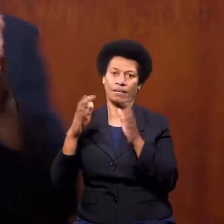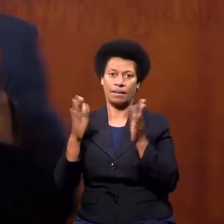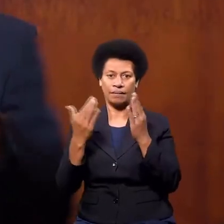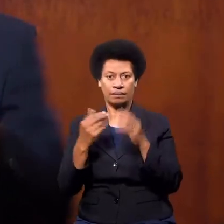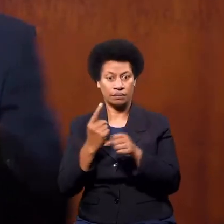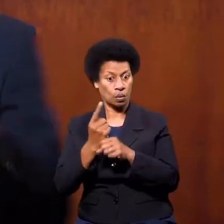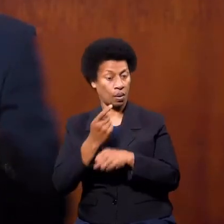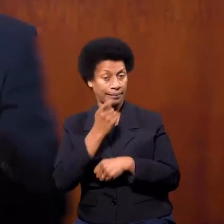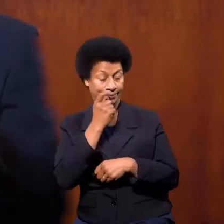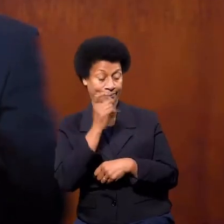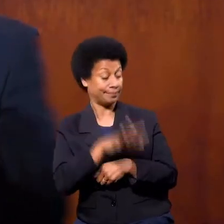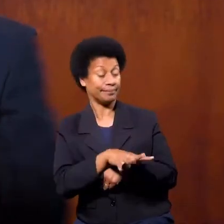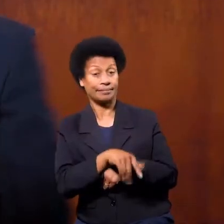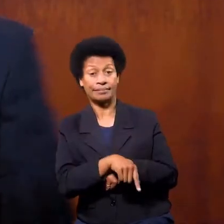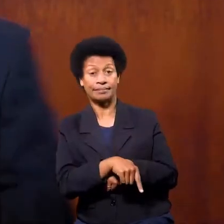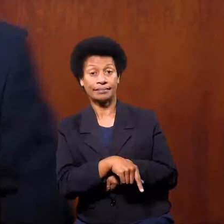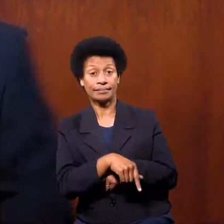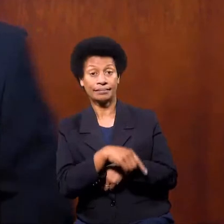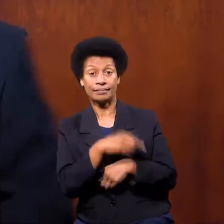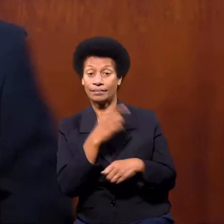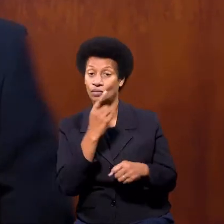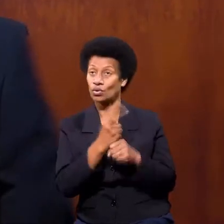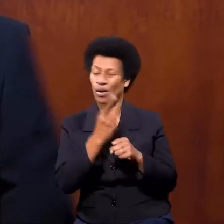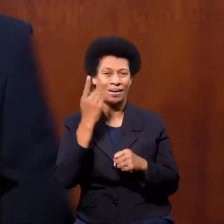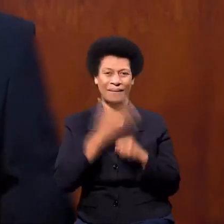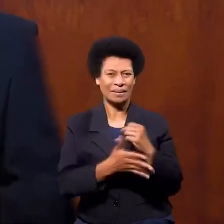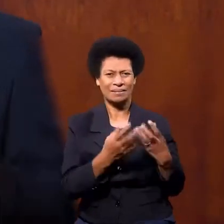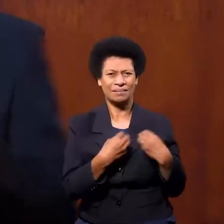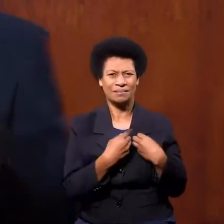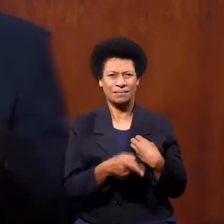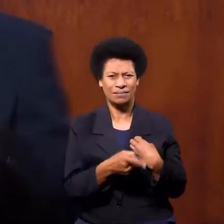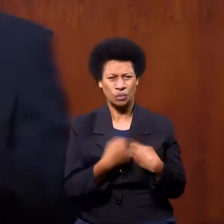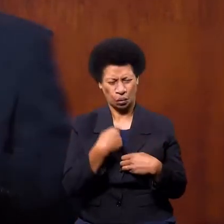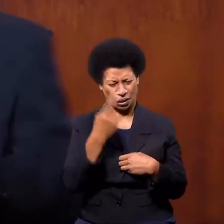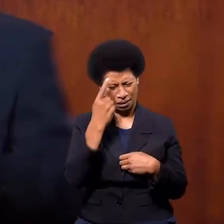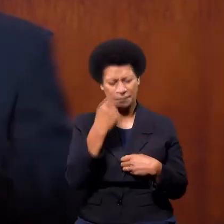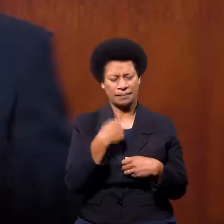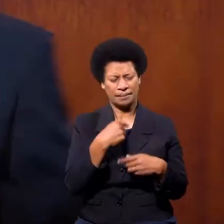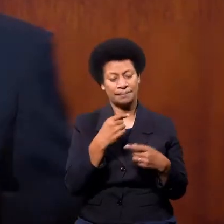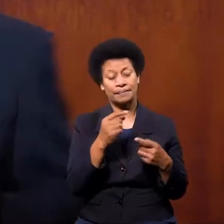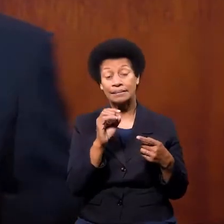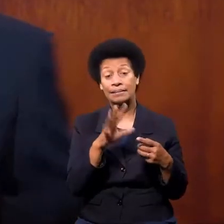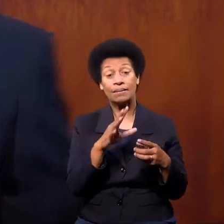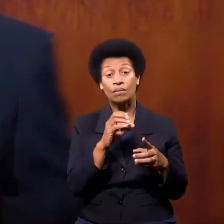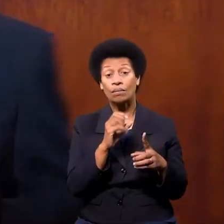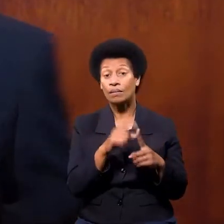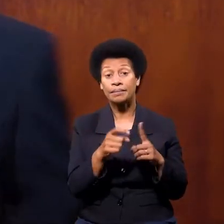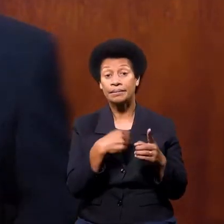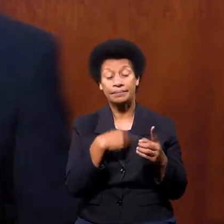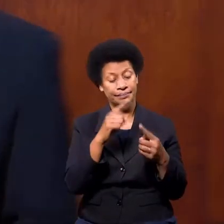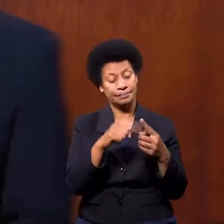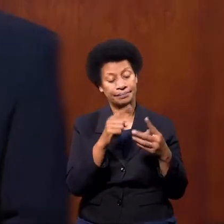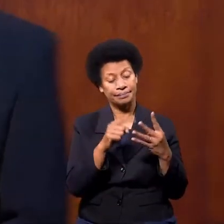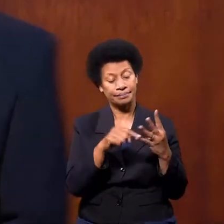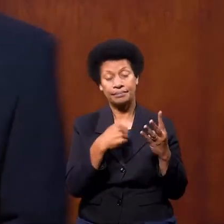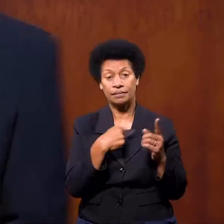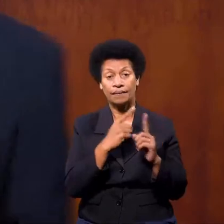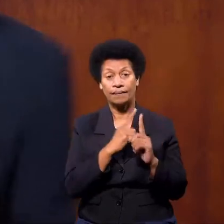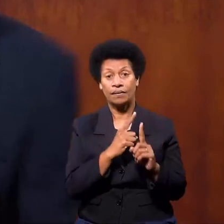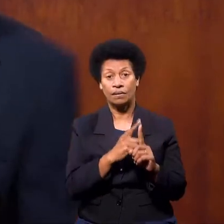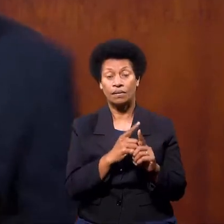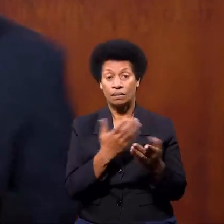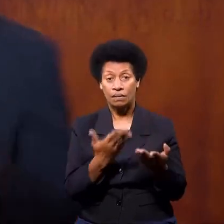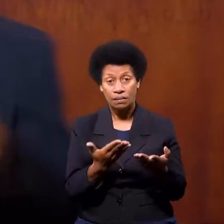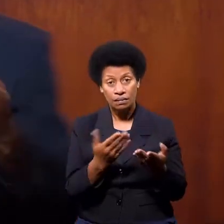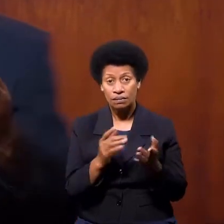God rebukes that, and it's unacceptable to him. Mm-hmm. When you think that you are following the commandments and you are justified by it. Even